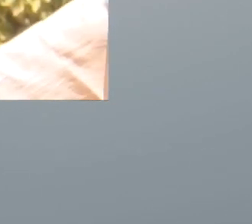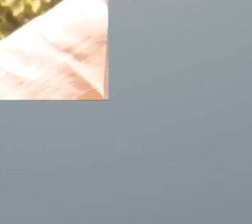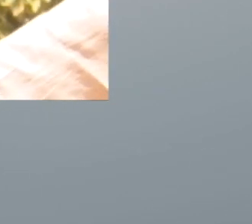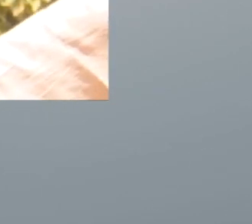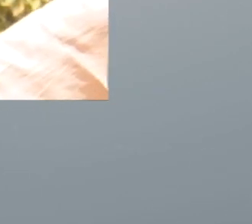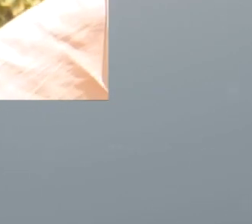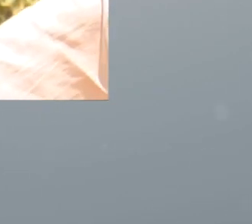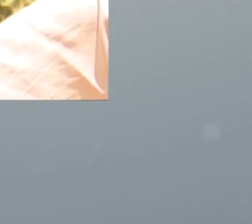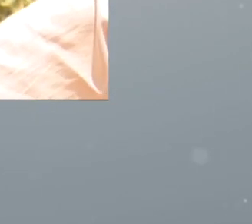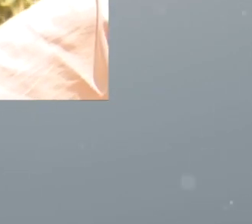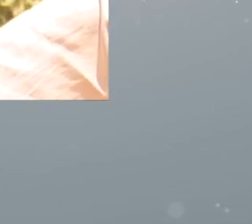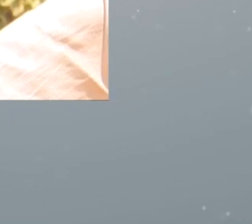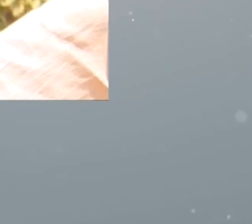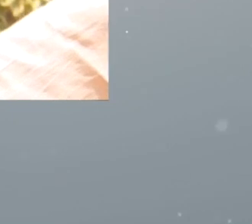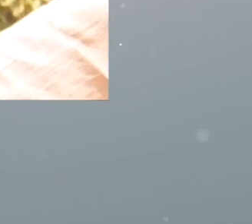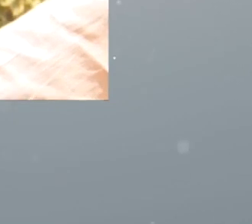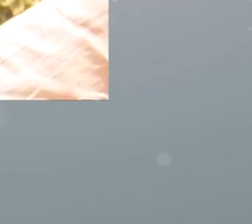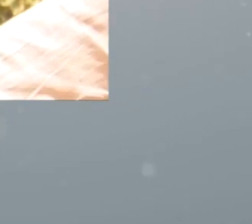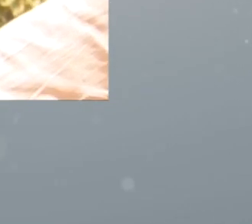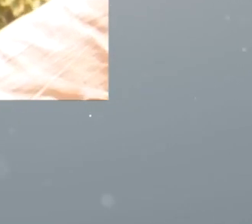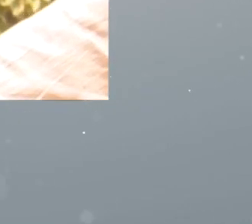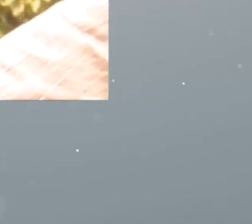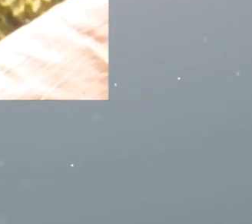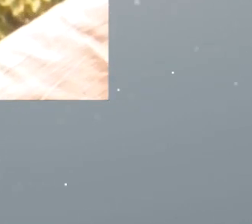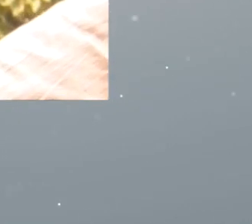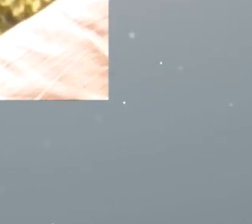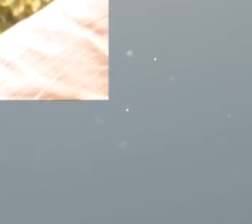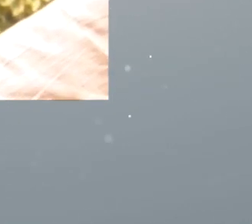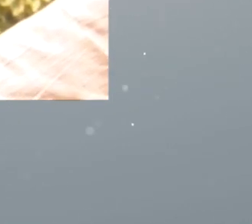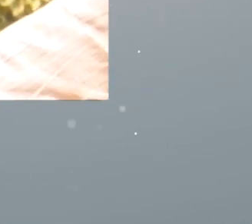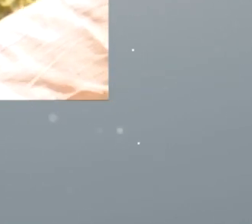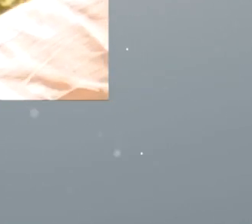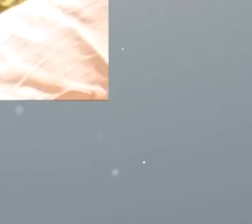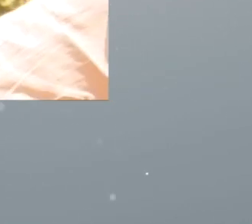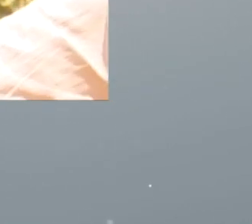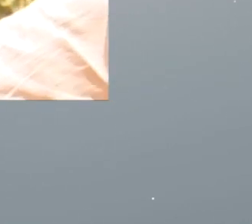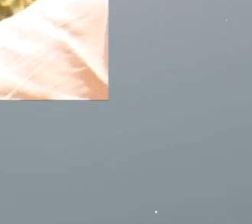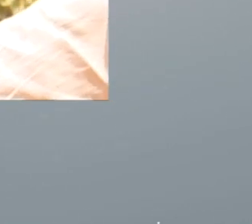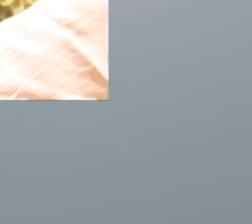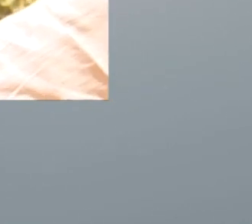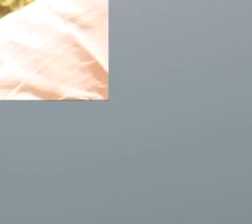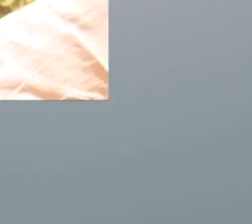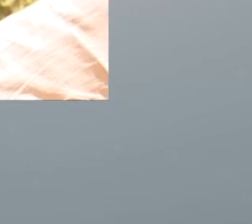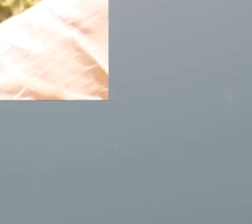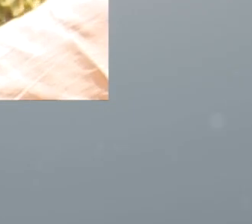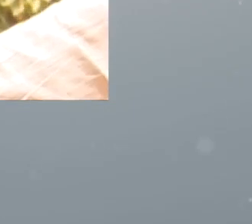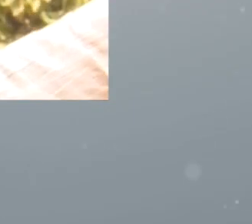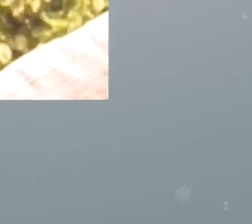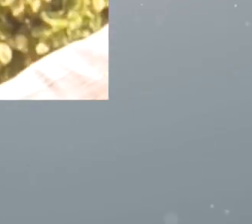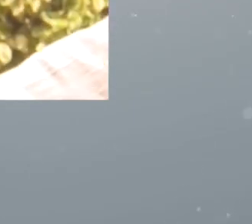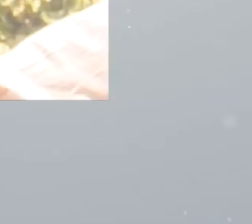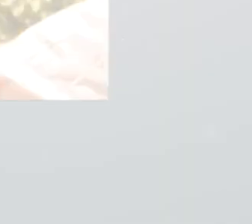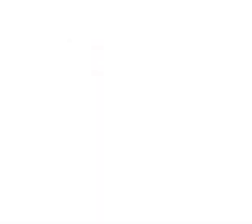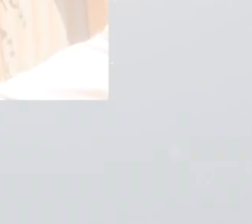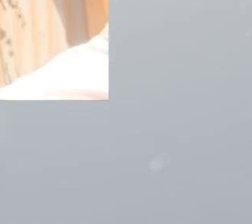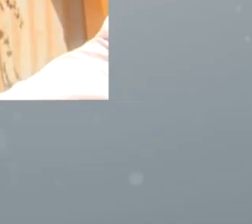it ensures you to prepare your lesson prior to the lesson, and you ensure that there are not errors. There are no errors